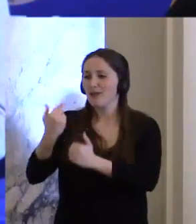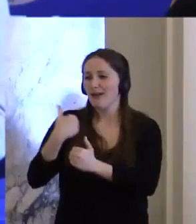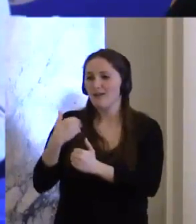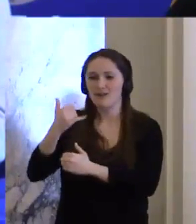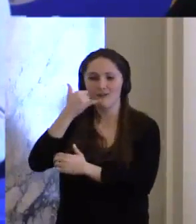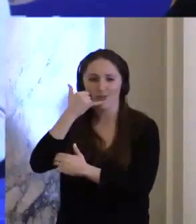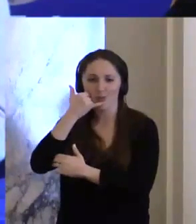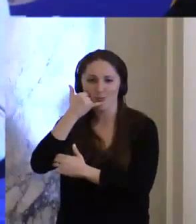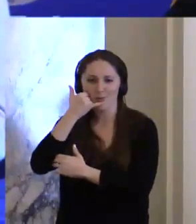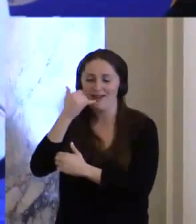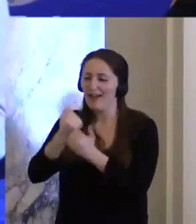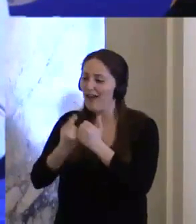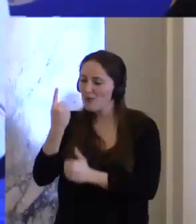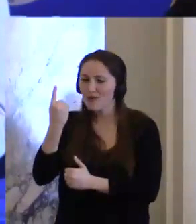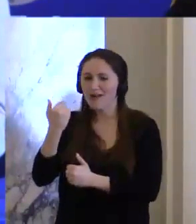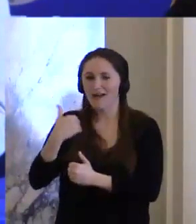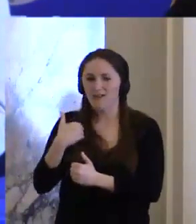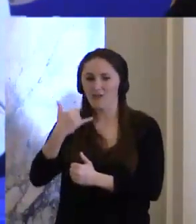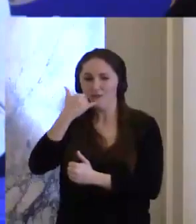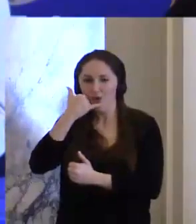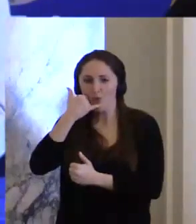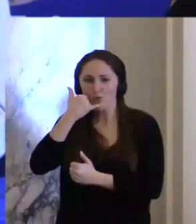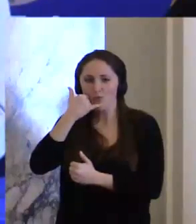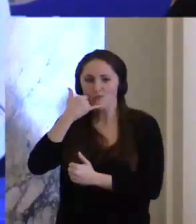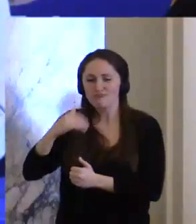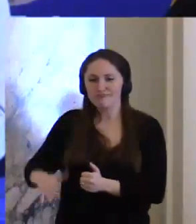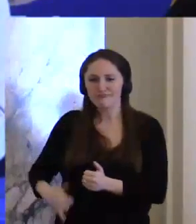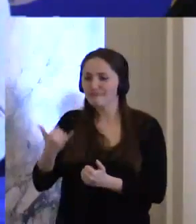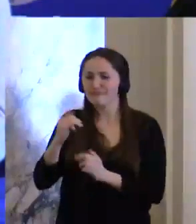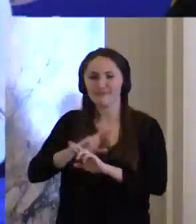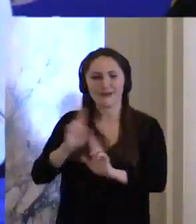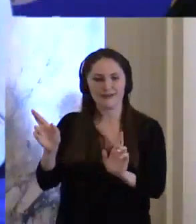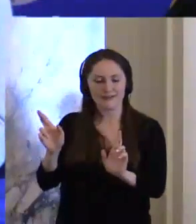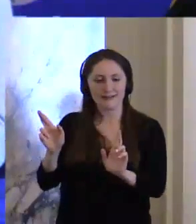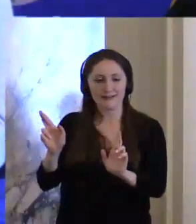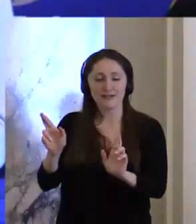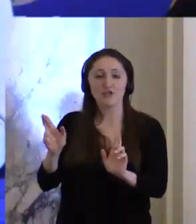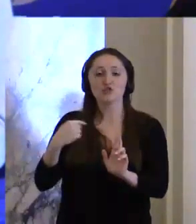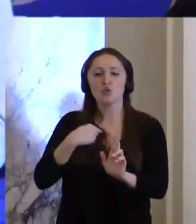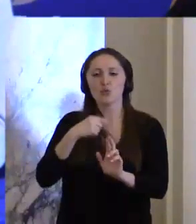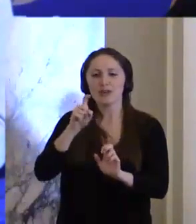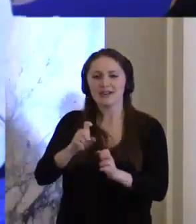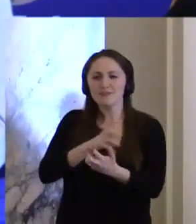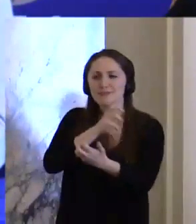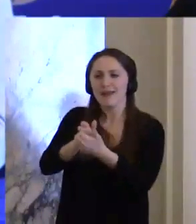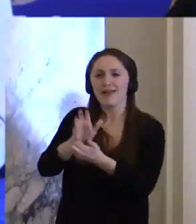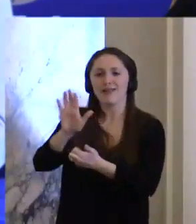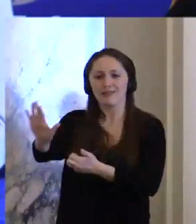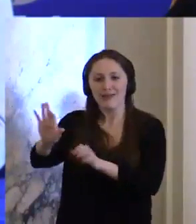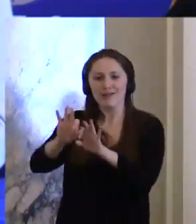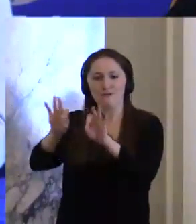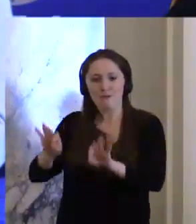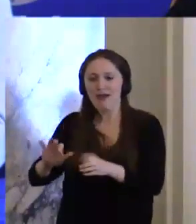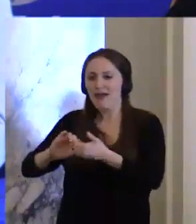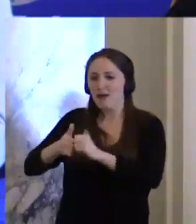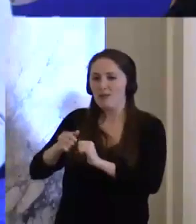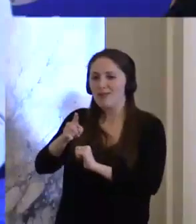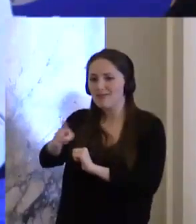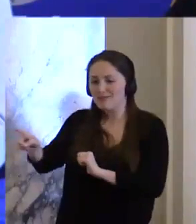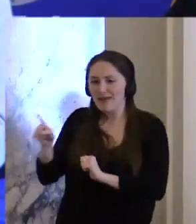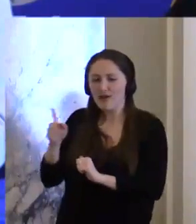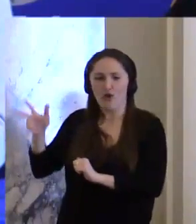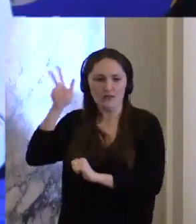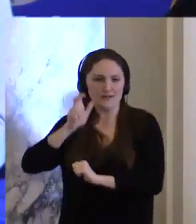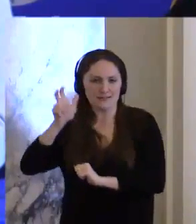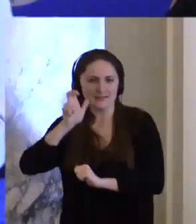hands. So we have to find ways to communicate with them in formats that they are tuned into. And we have to